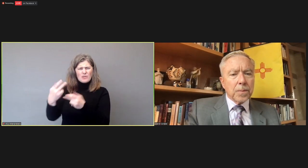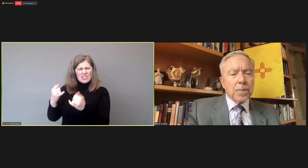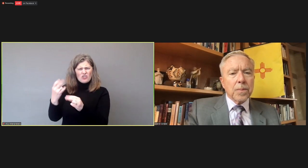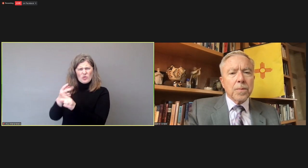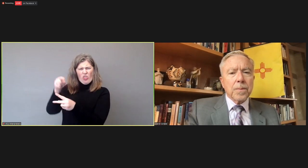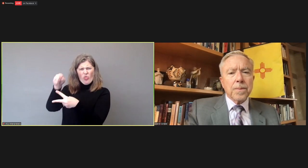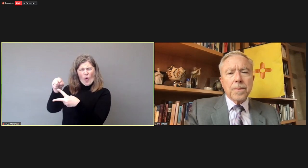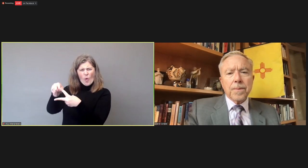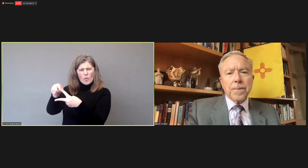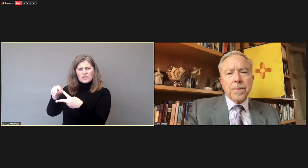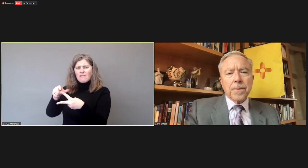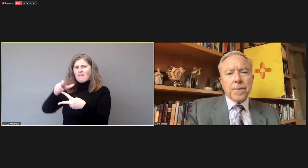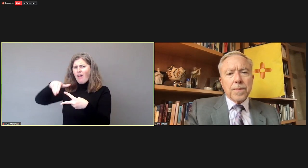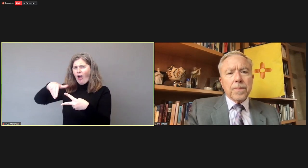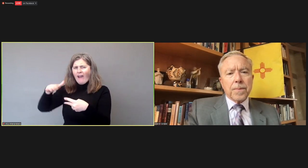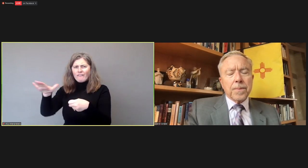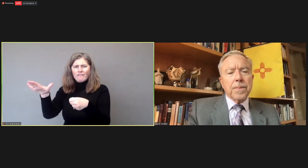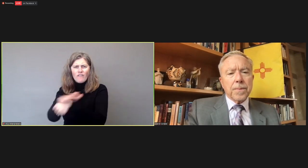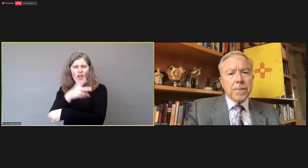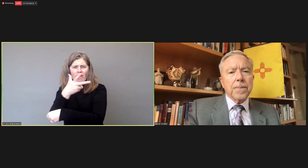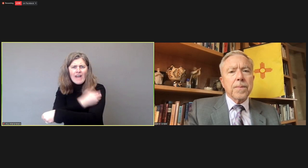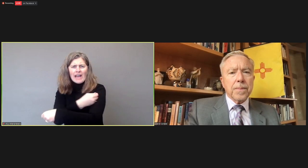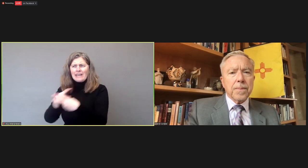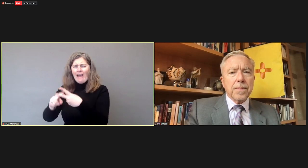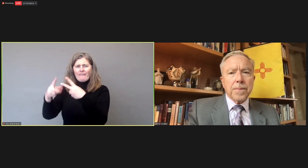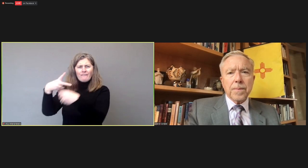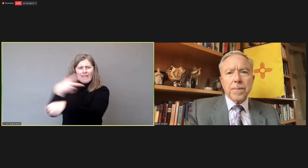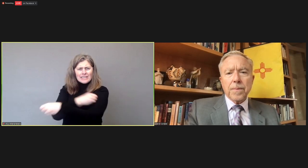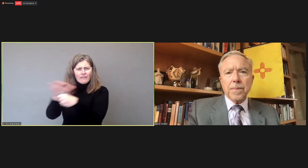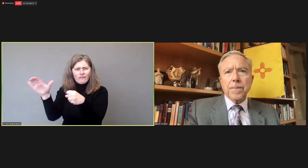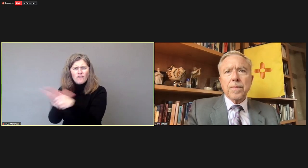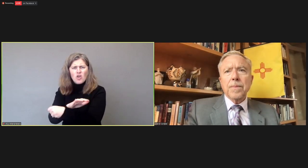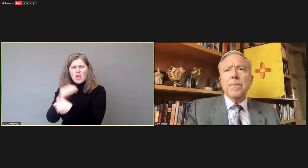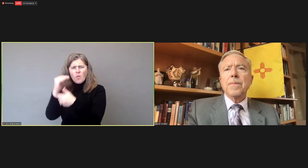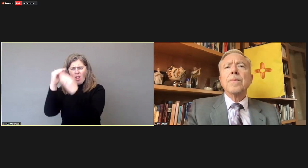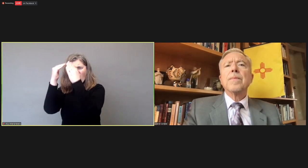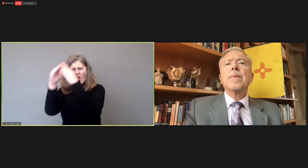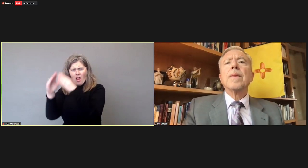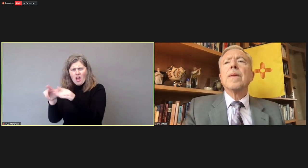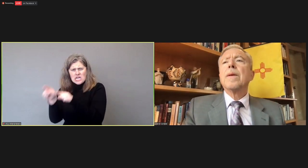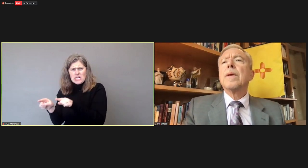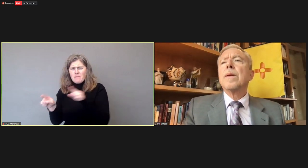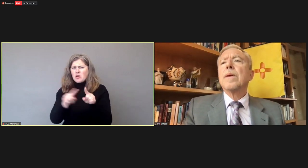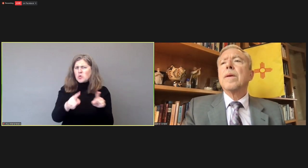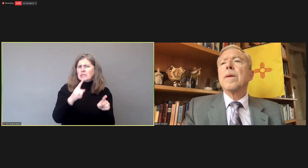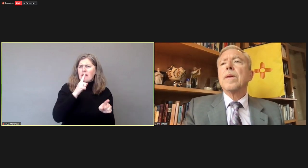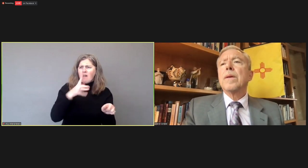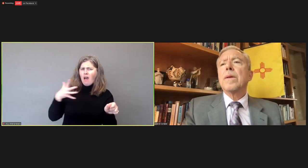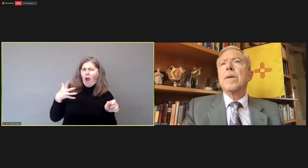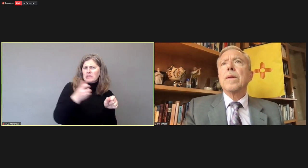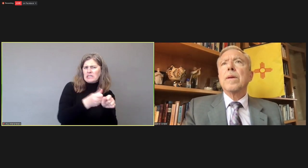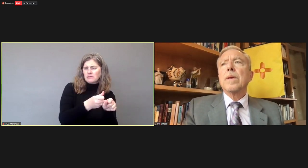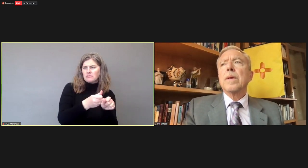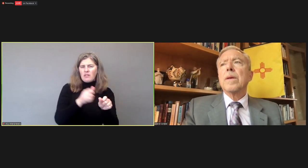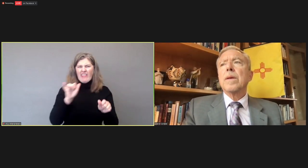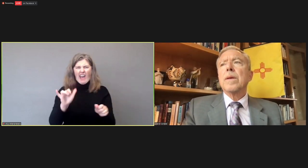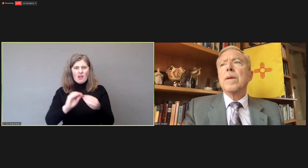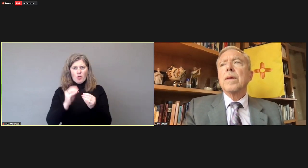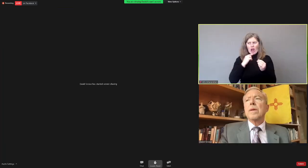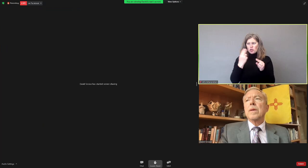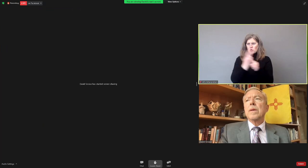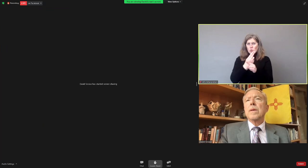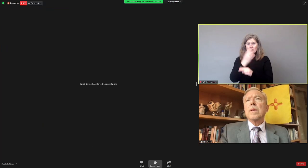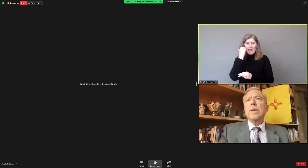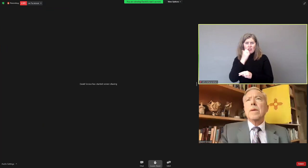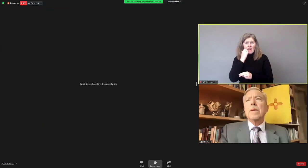not fully vaccinated when breaking down the cases, hospitalizations, and deaths. And I report that number every day, and I've had increasing questions